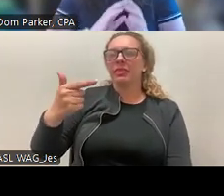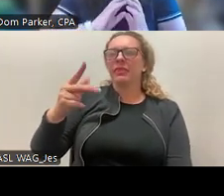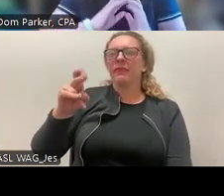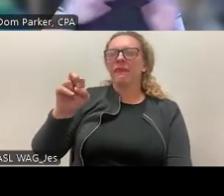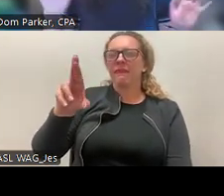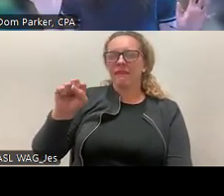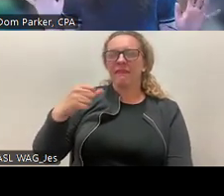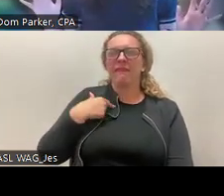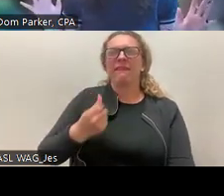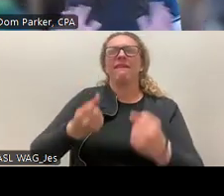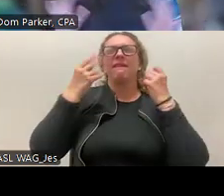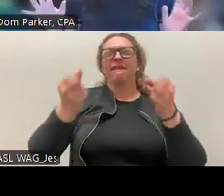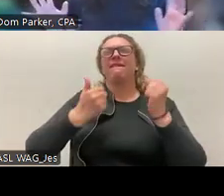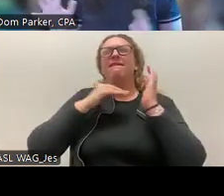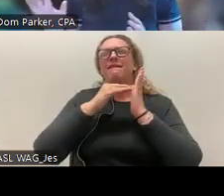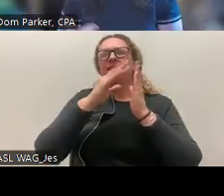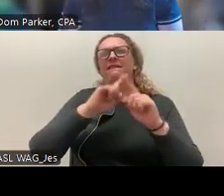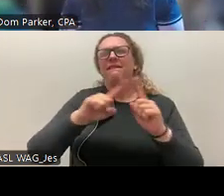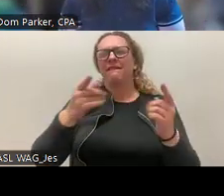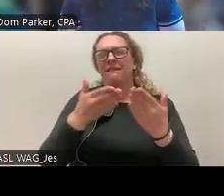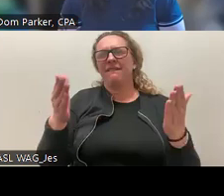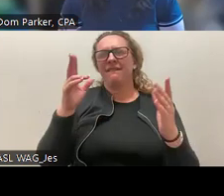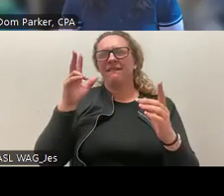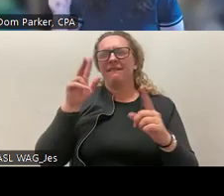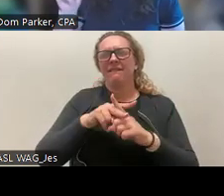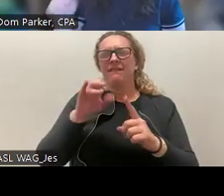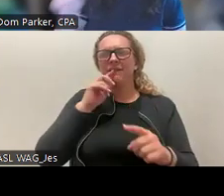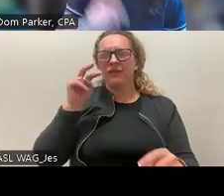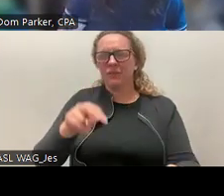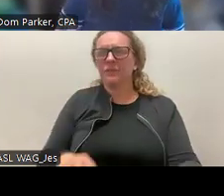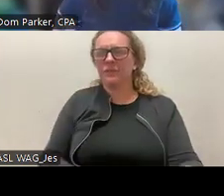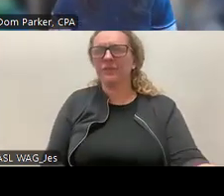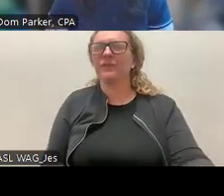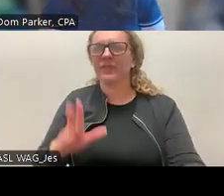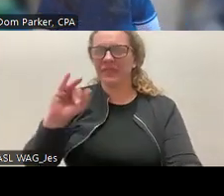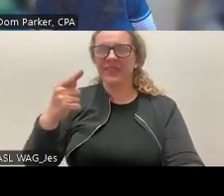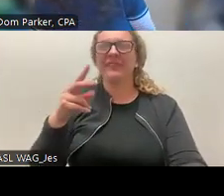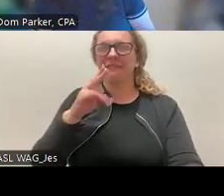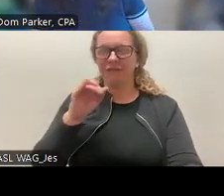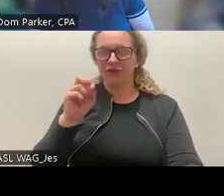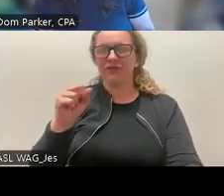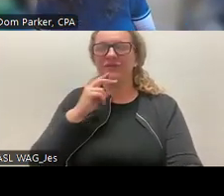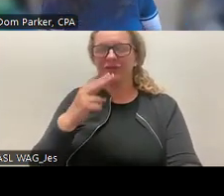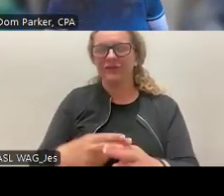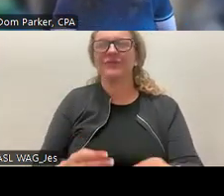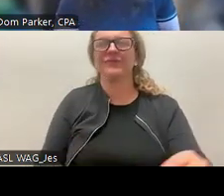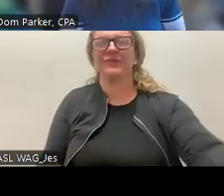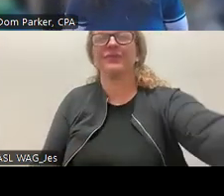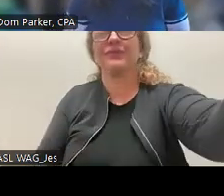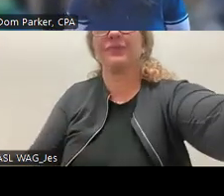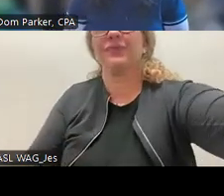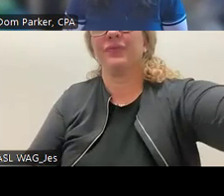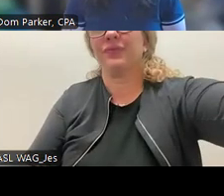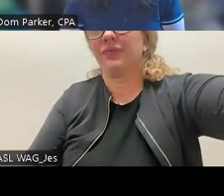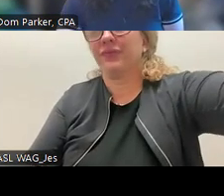that has hundreds of thousands of different still files you can have a look at. Yes, Thingiverse. That's what it was called. Thank you very much, chat. And if